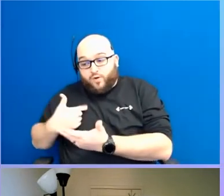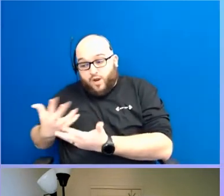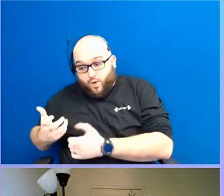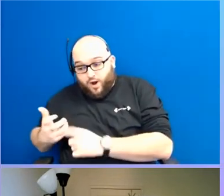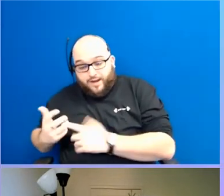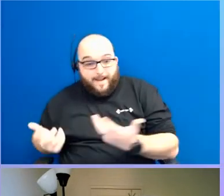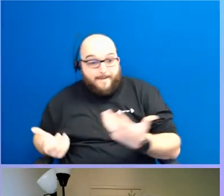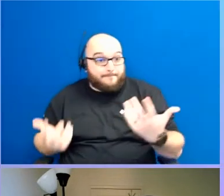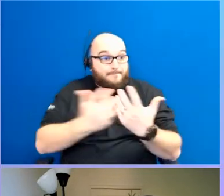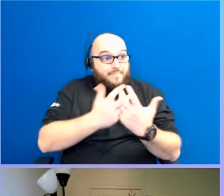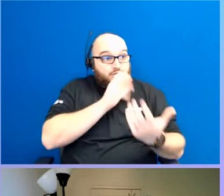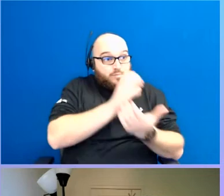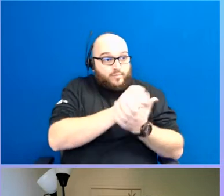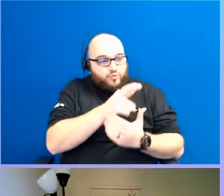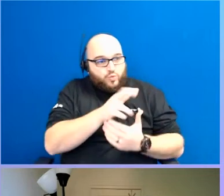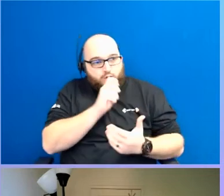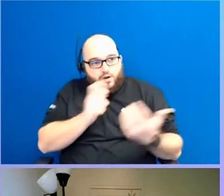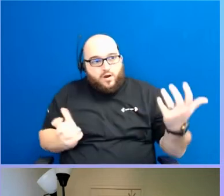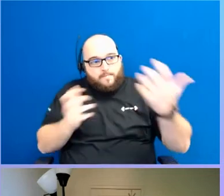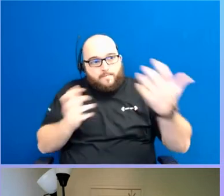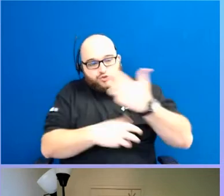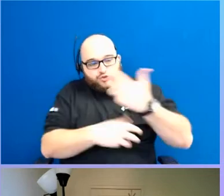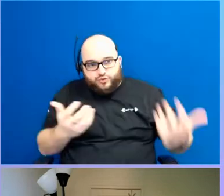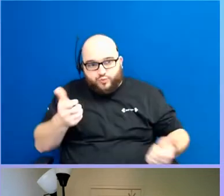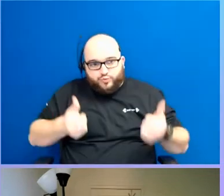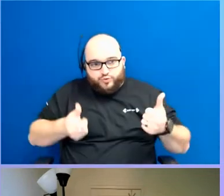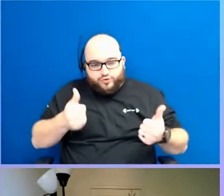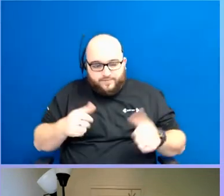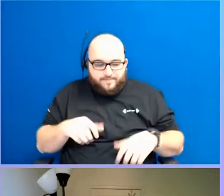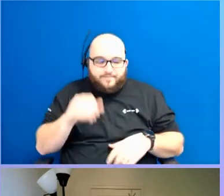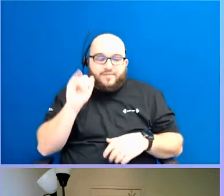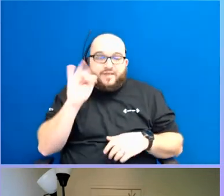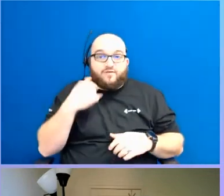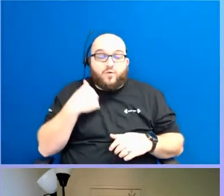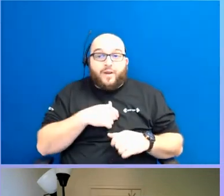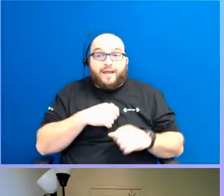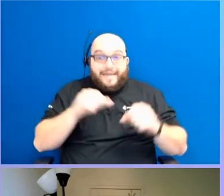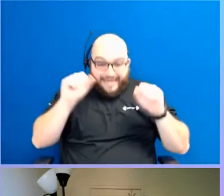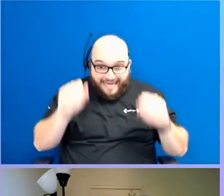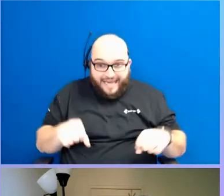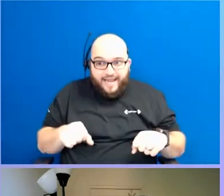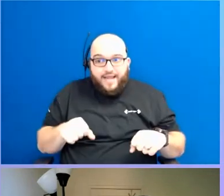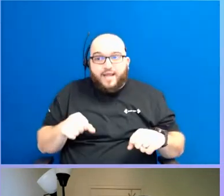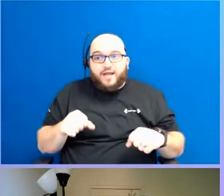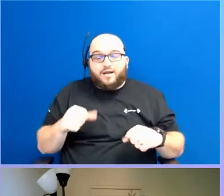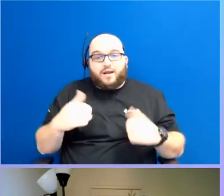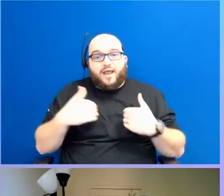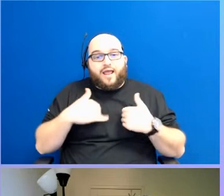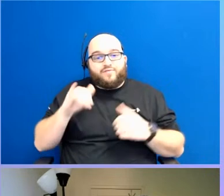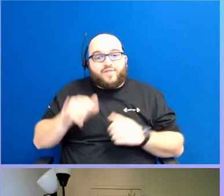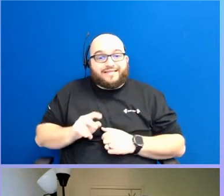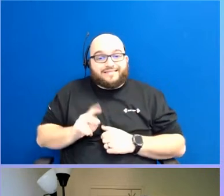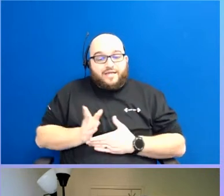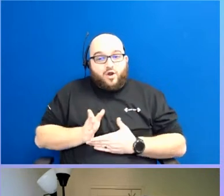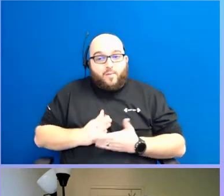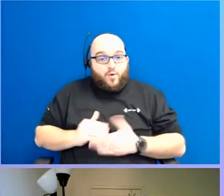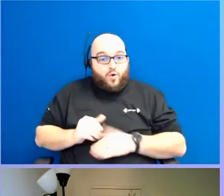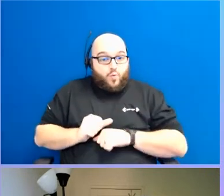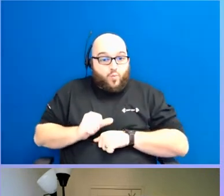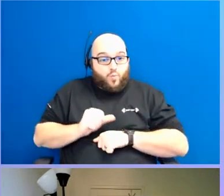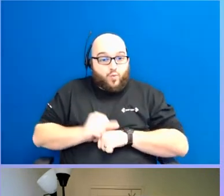the image? And if we can get this second part working,